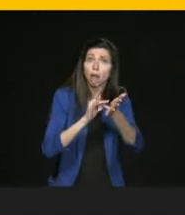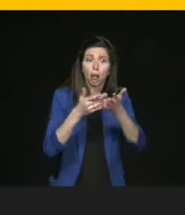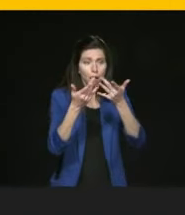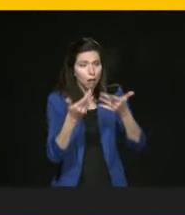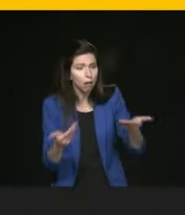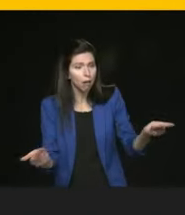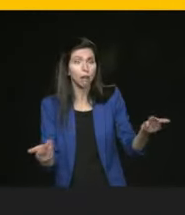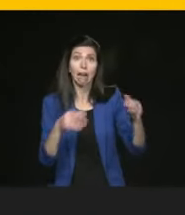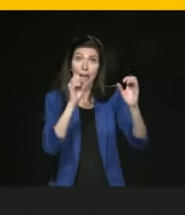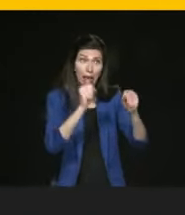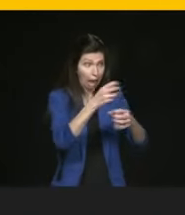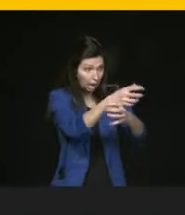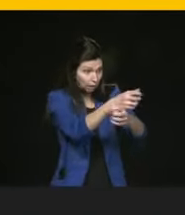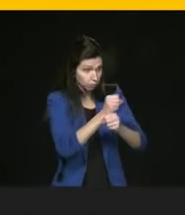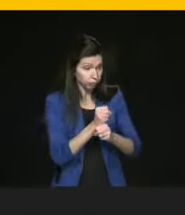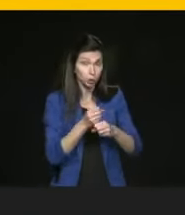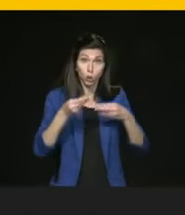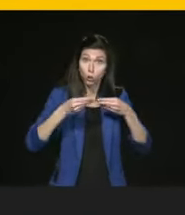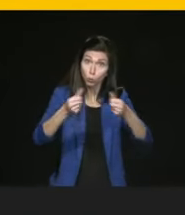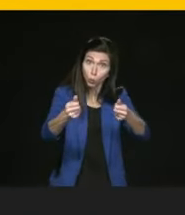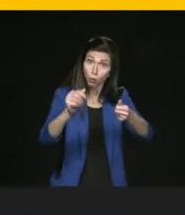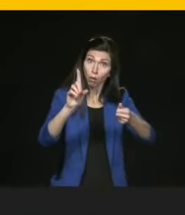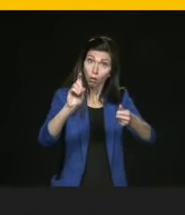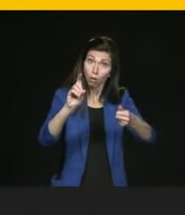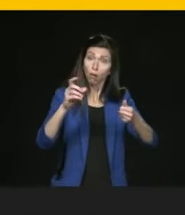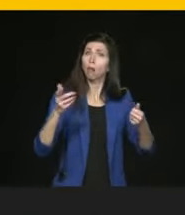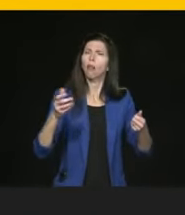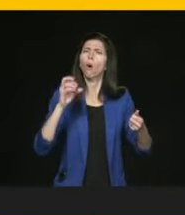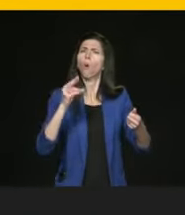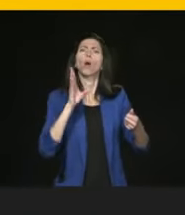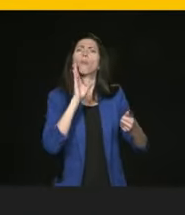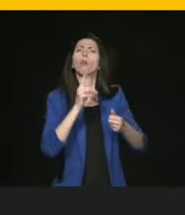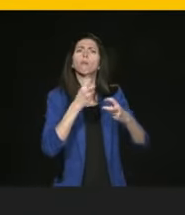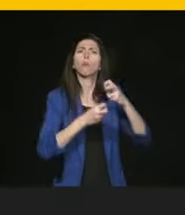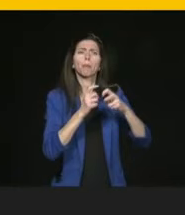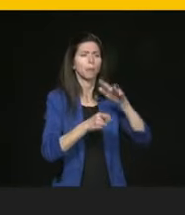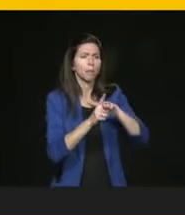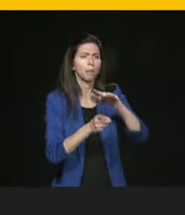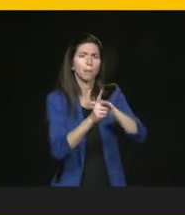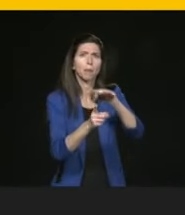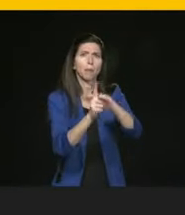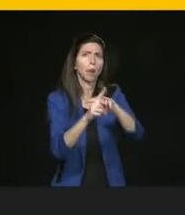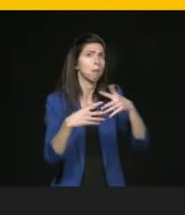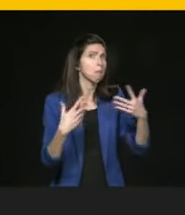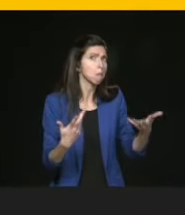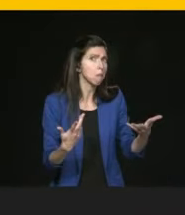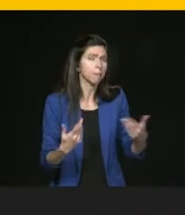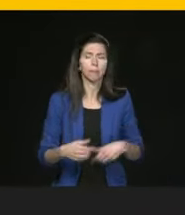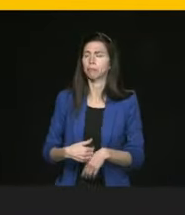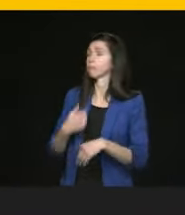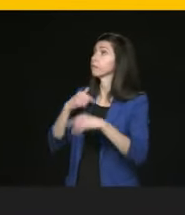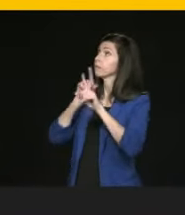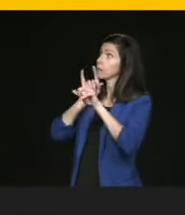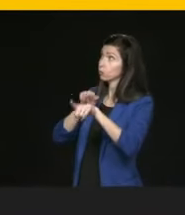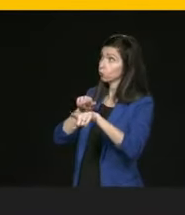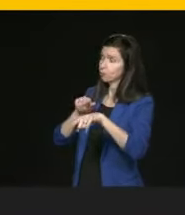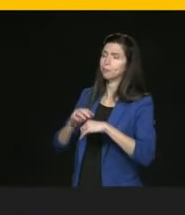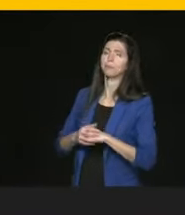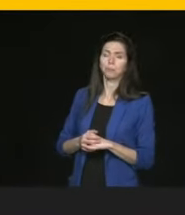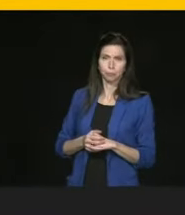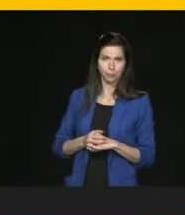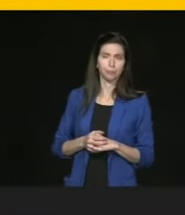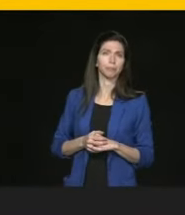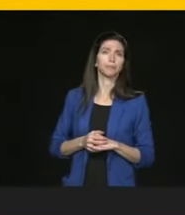border or without any issues with the Trump administration? Answer, Minister Duclos. Thank you for the question,